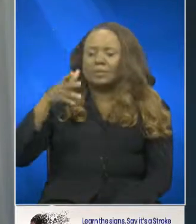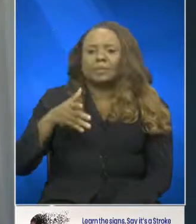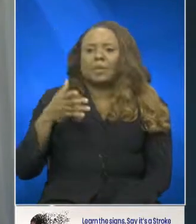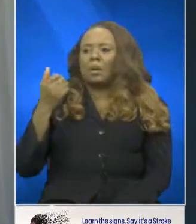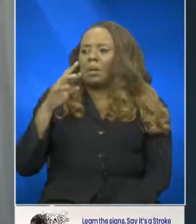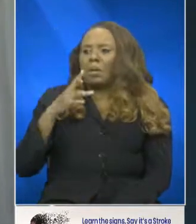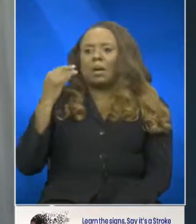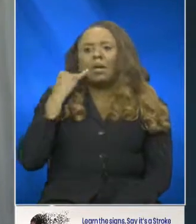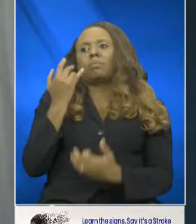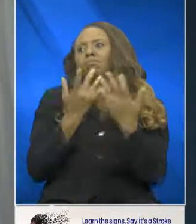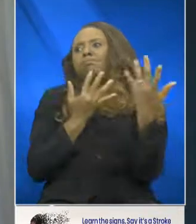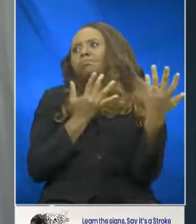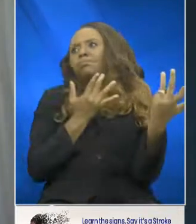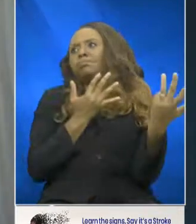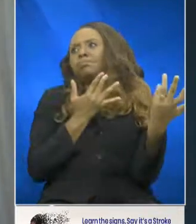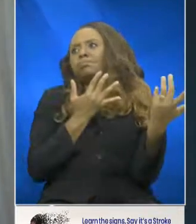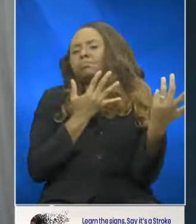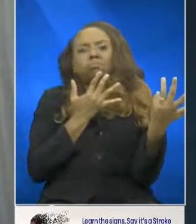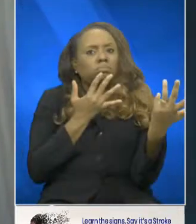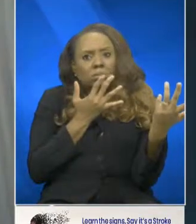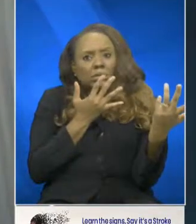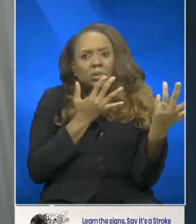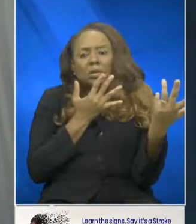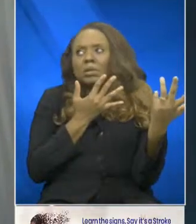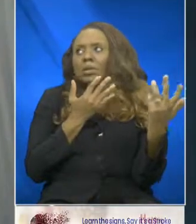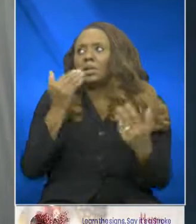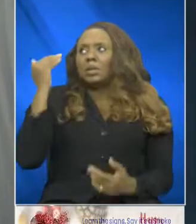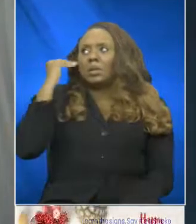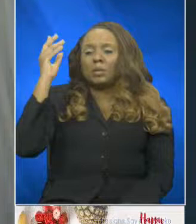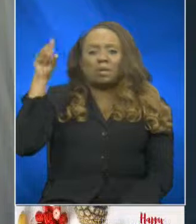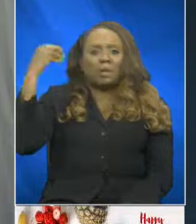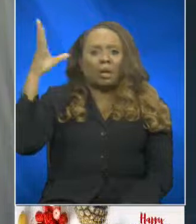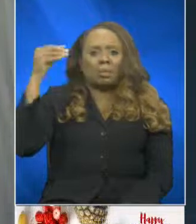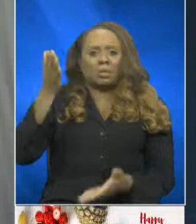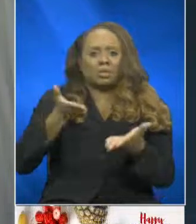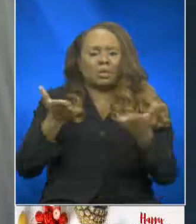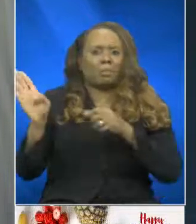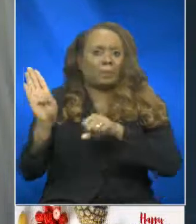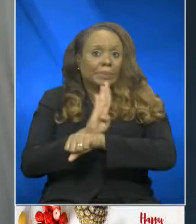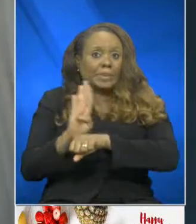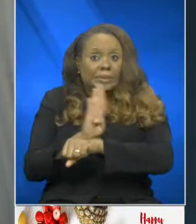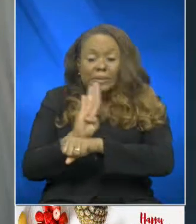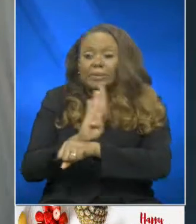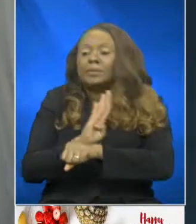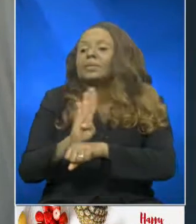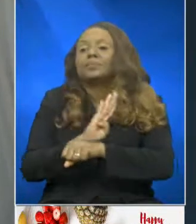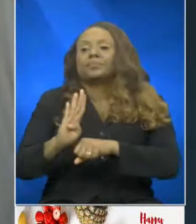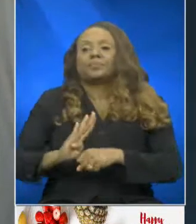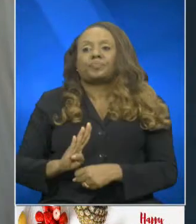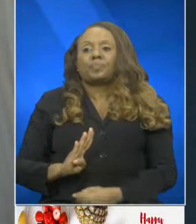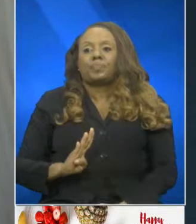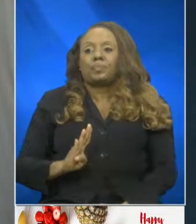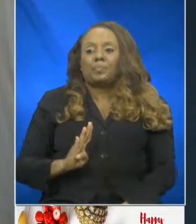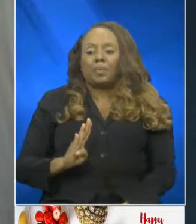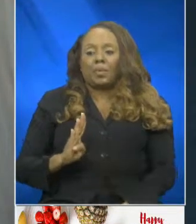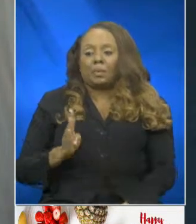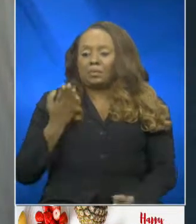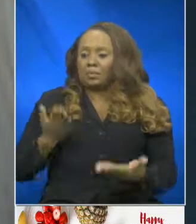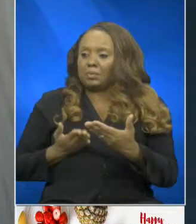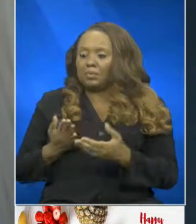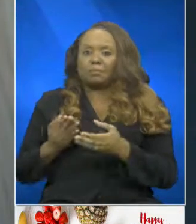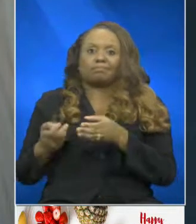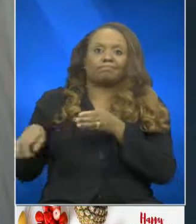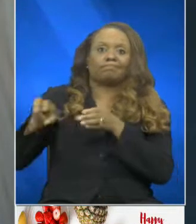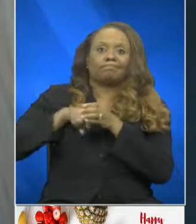little too long, because believe me, the ambulance service has been very busy nowadays, then if the person can get into